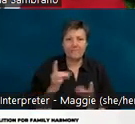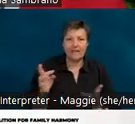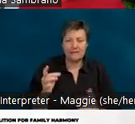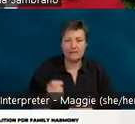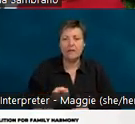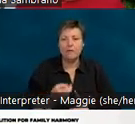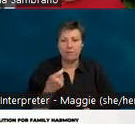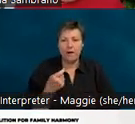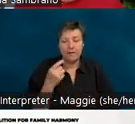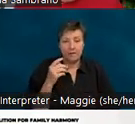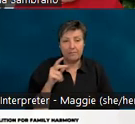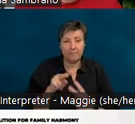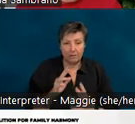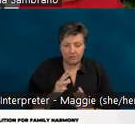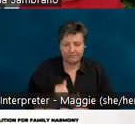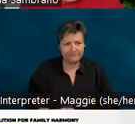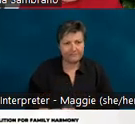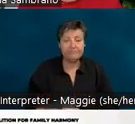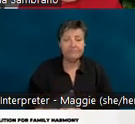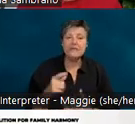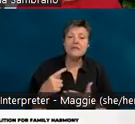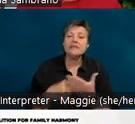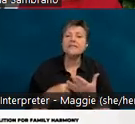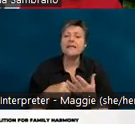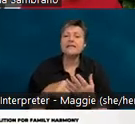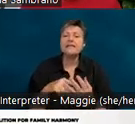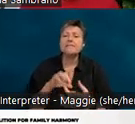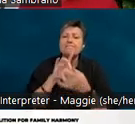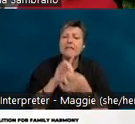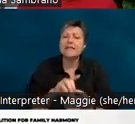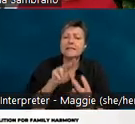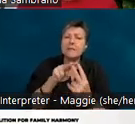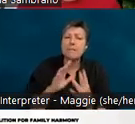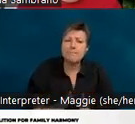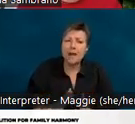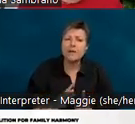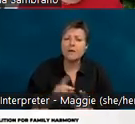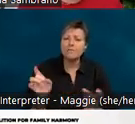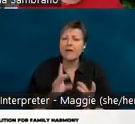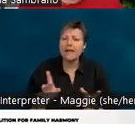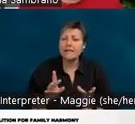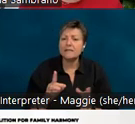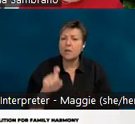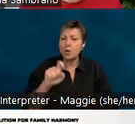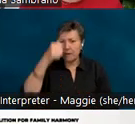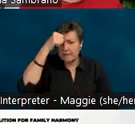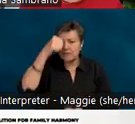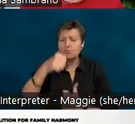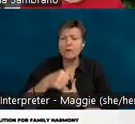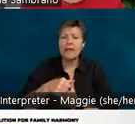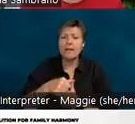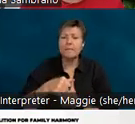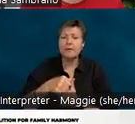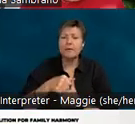We also, when we're talking about intimate partner violence and sexual abuse experienced by trans folks, also need to keep in mind their engagement in